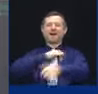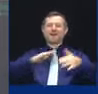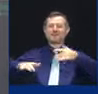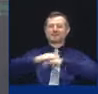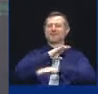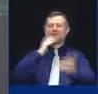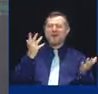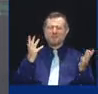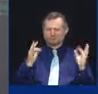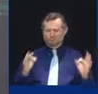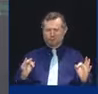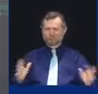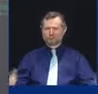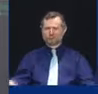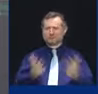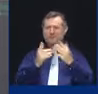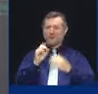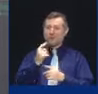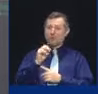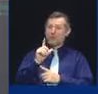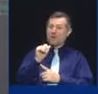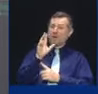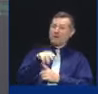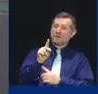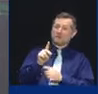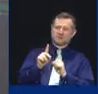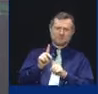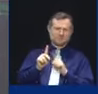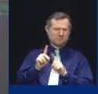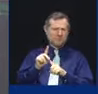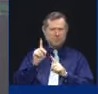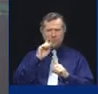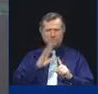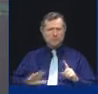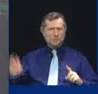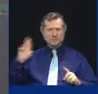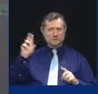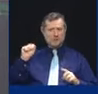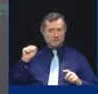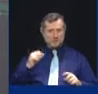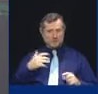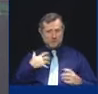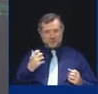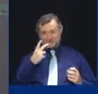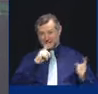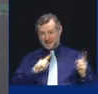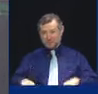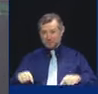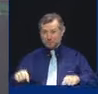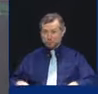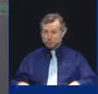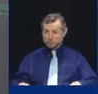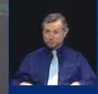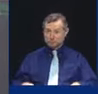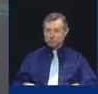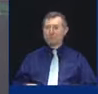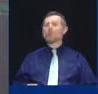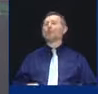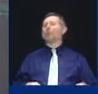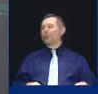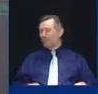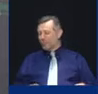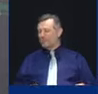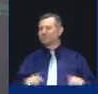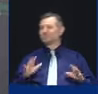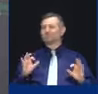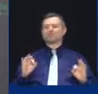a national attraction, opens up, and it could not be a